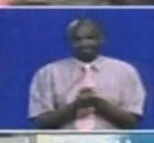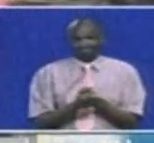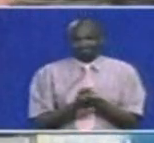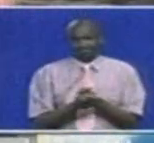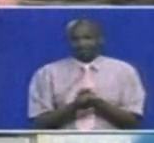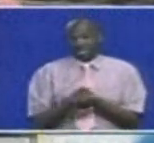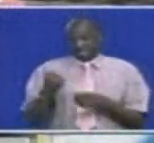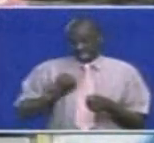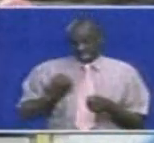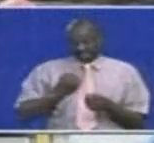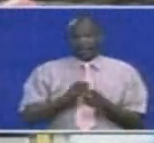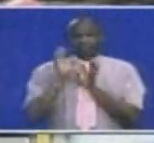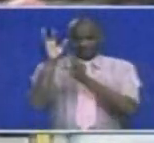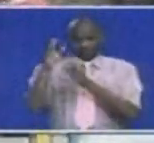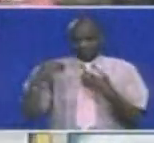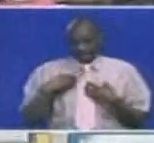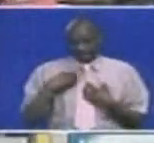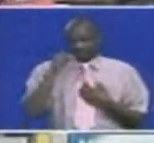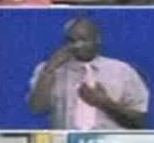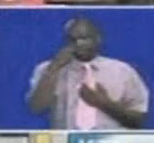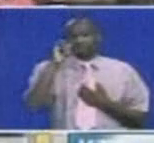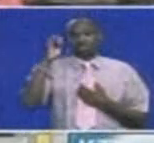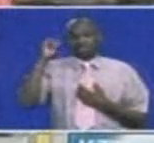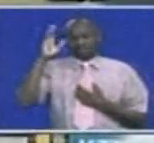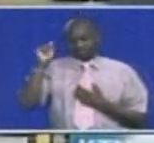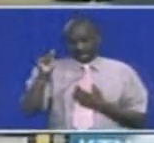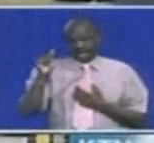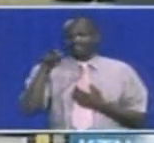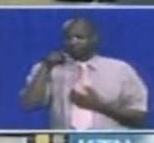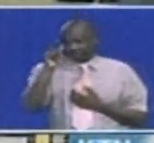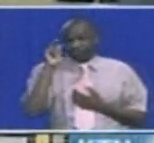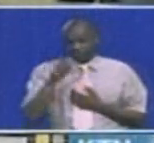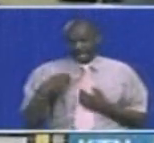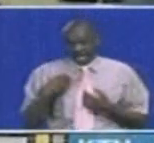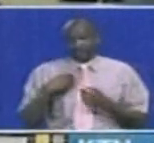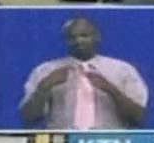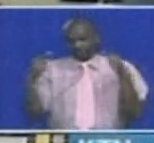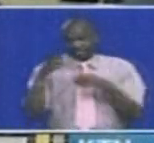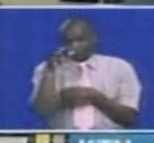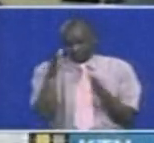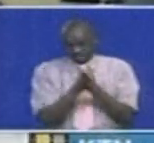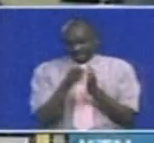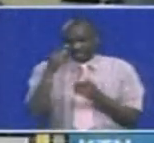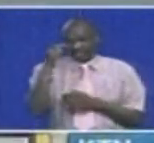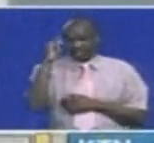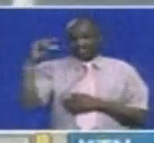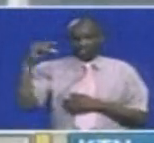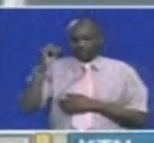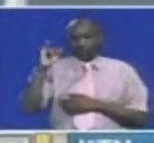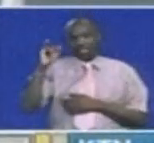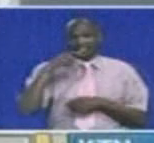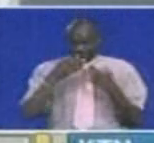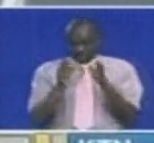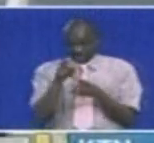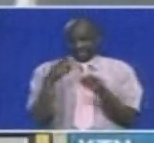In girls basketball, title holders Shimba Hills must ward off competition from rivals, beginning with Tigoi in their opening match. Although